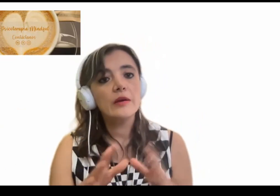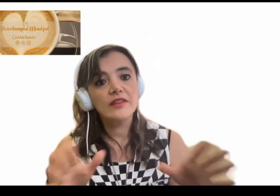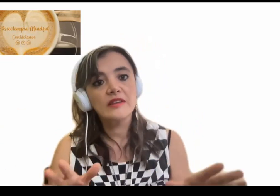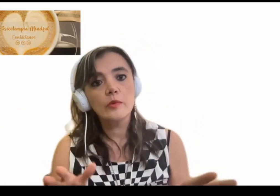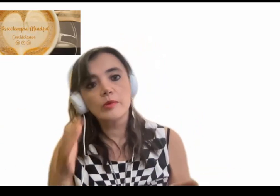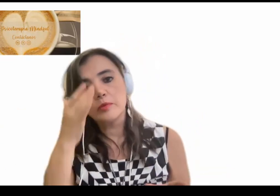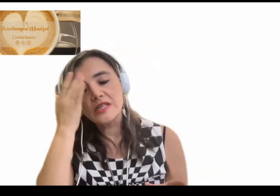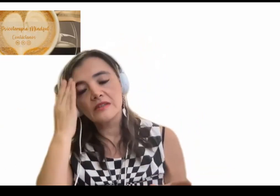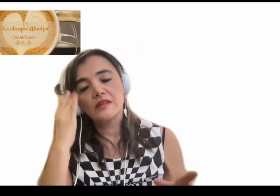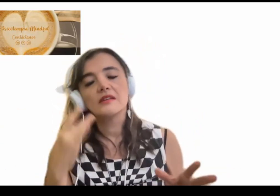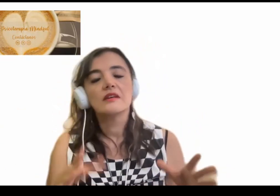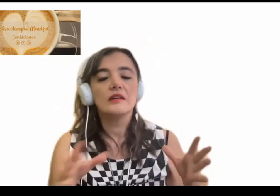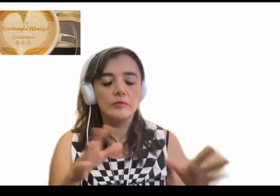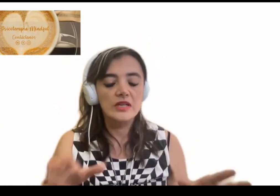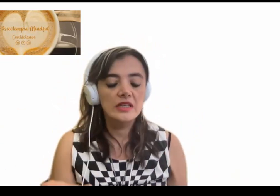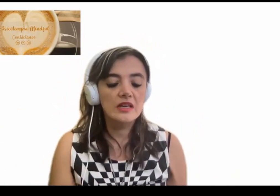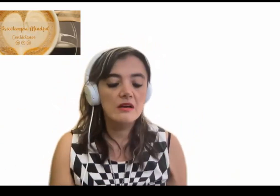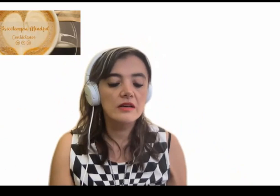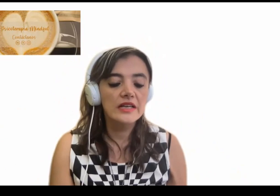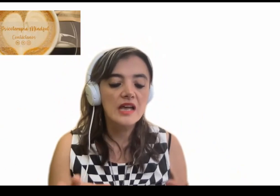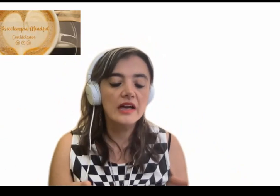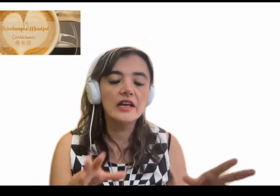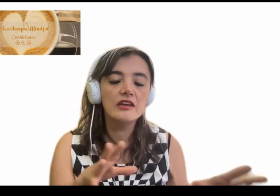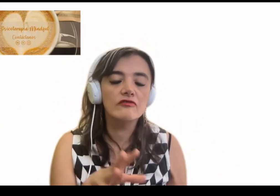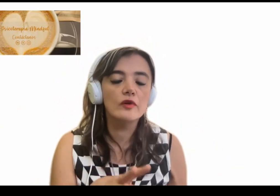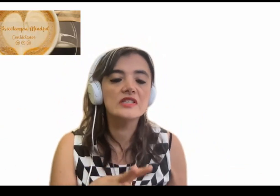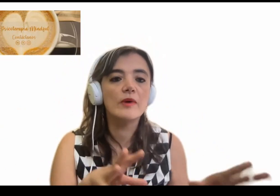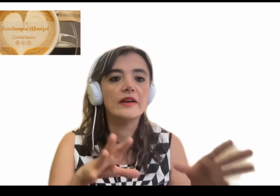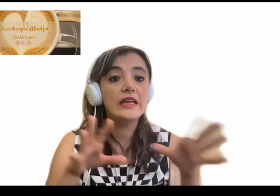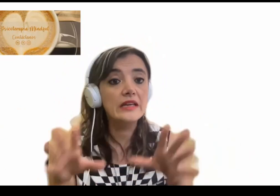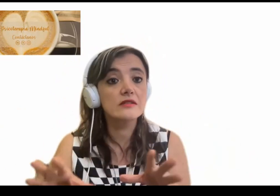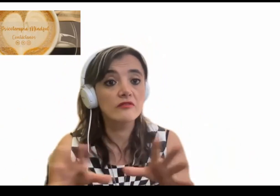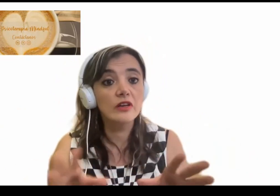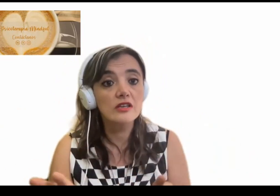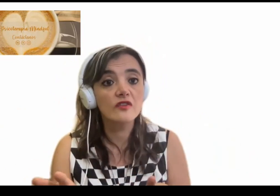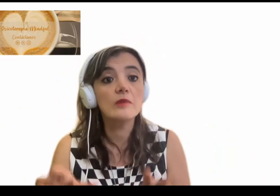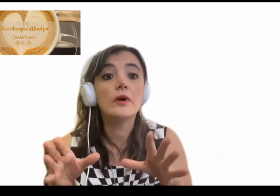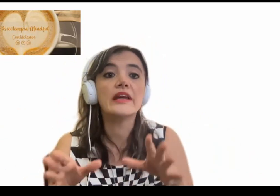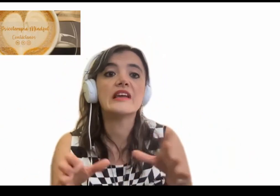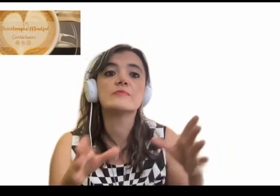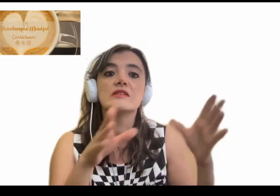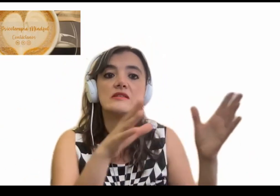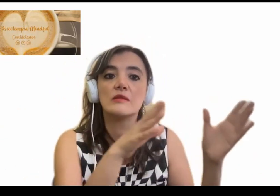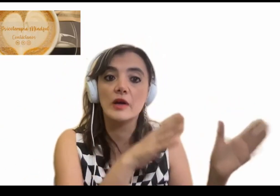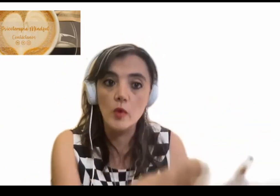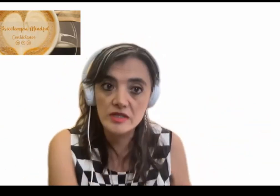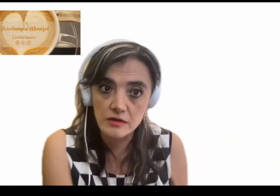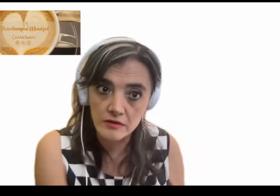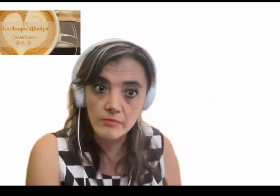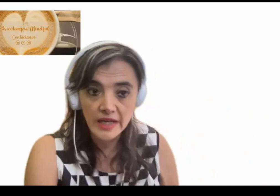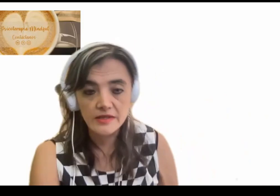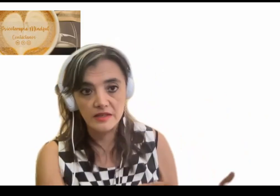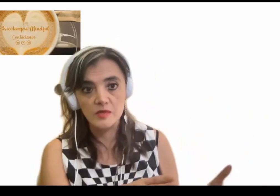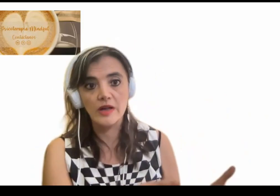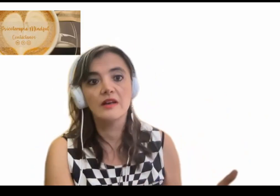And everything that will be presenting here is highly influenced by Eastern philosophy, but it has been tested by